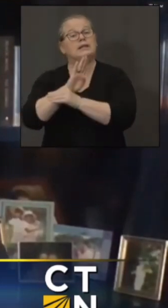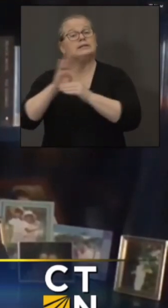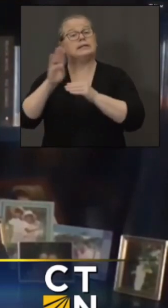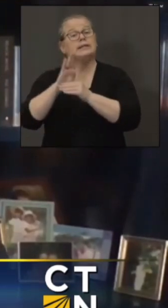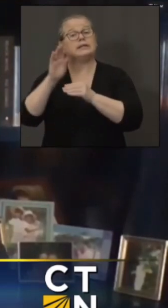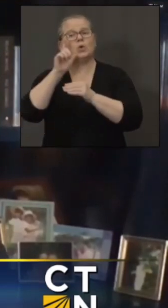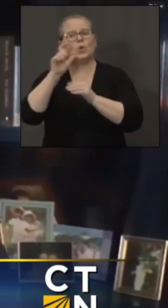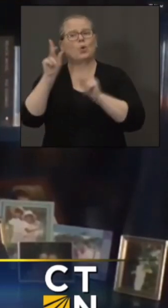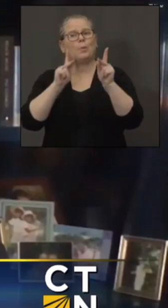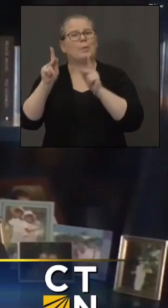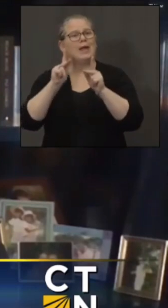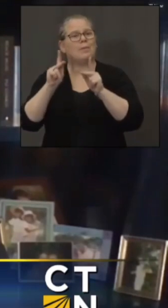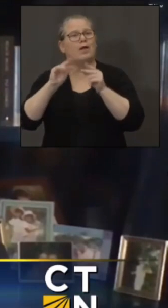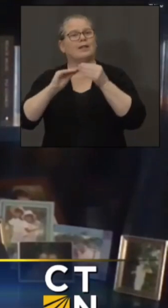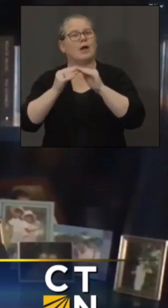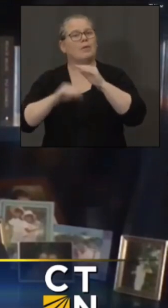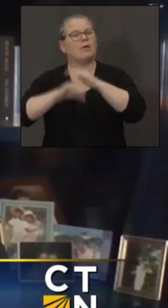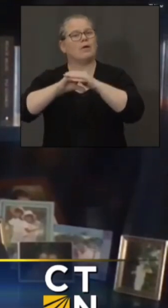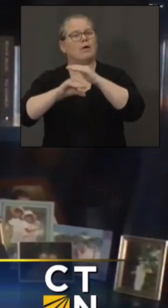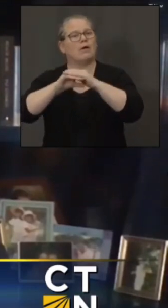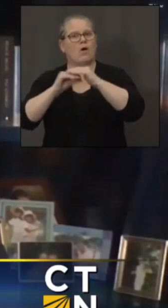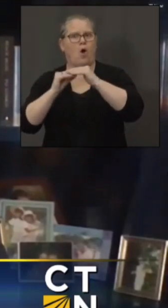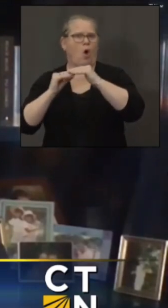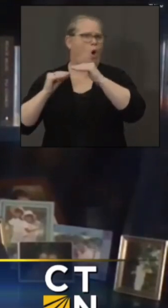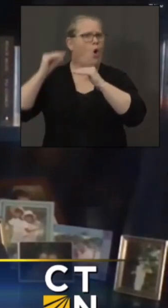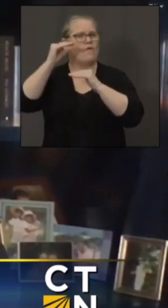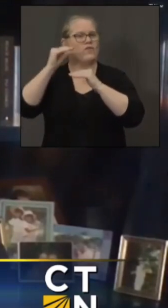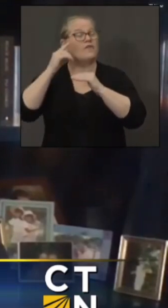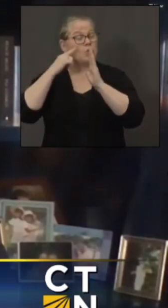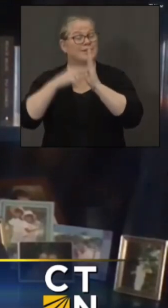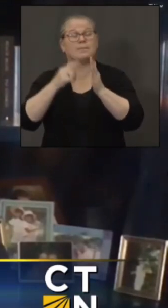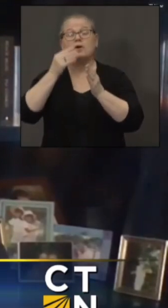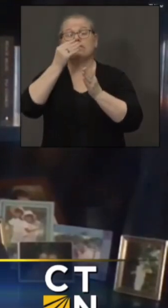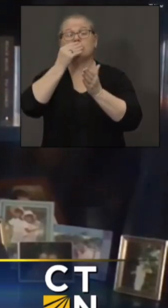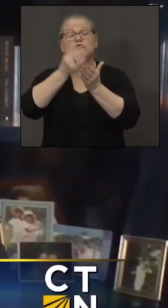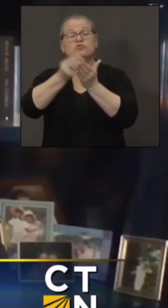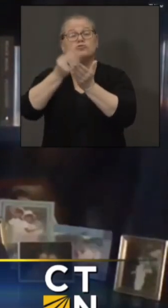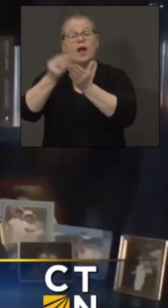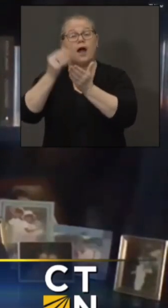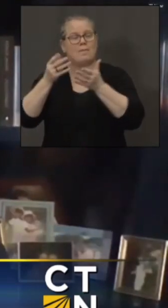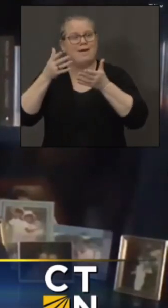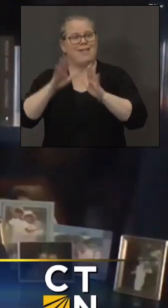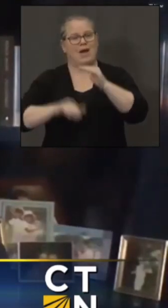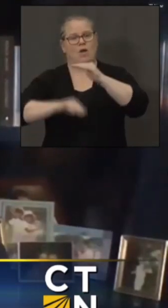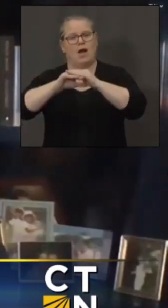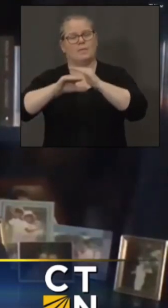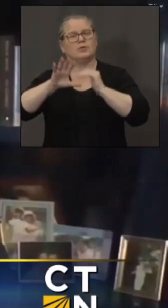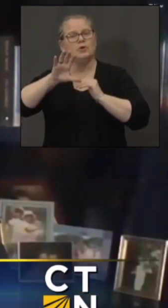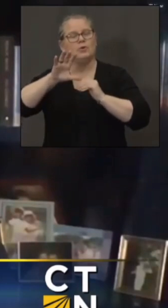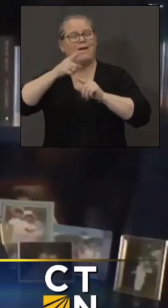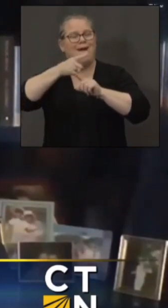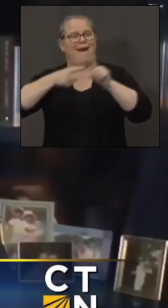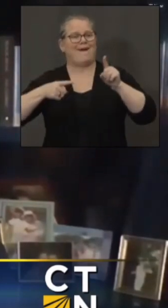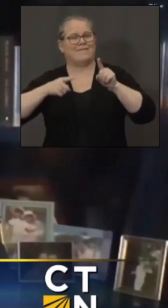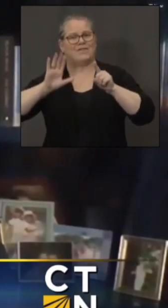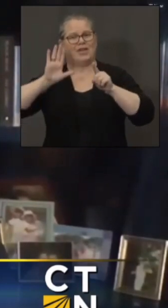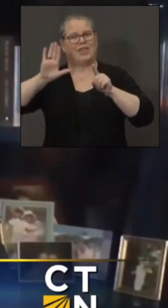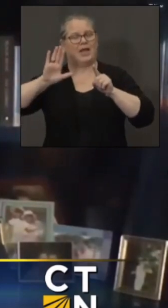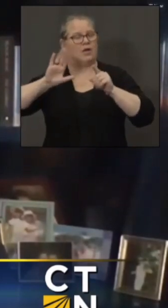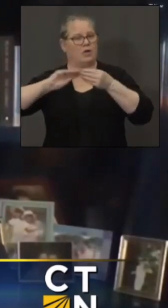overcapacity, if you will, for instance, grocery stores over 50% capacity, that could be $500. Is that correct?